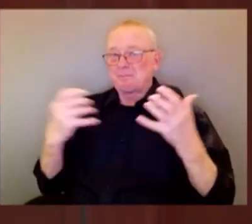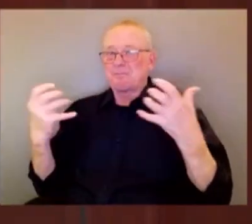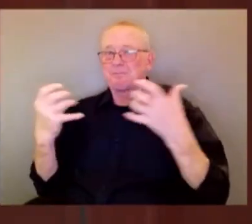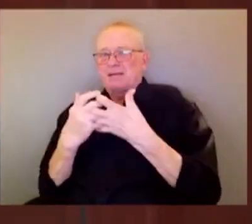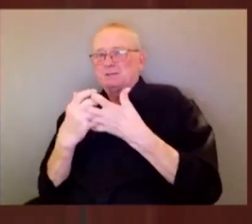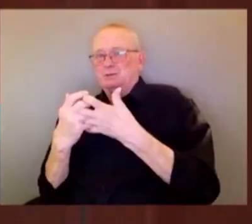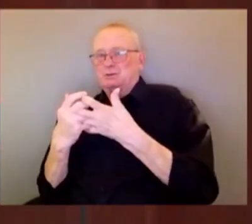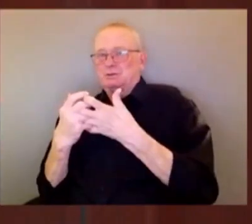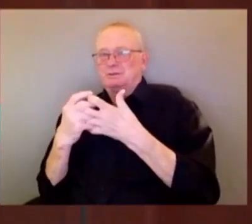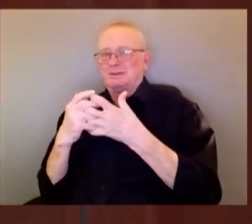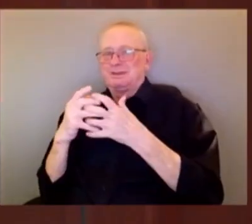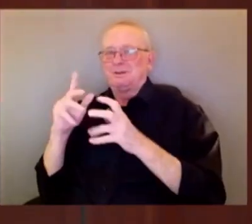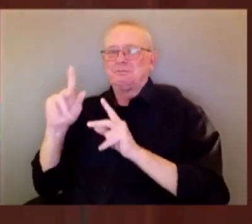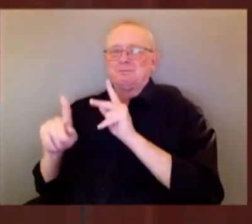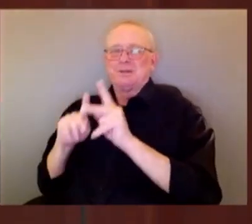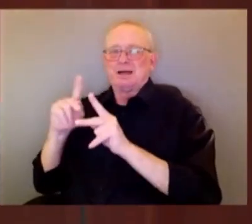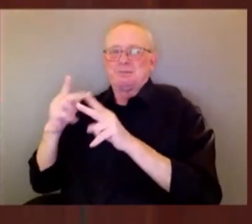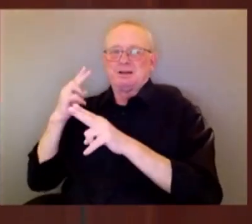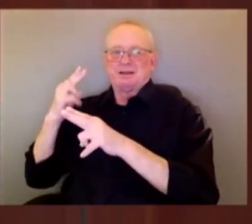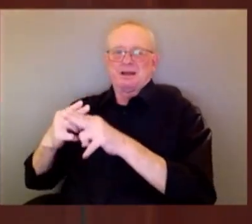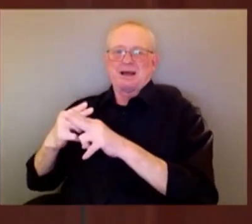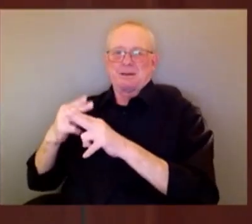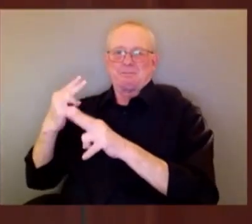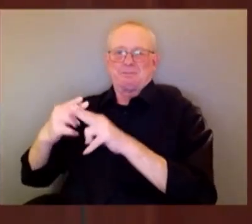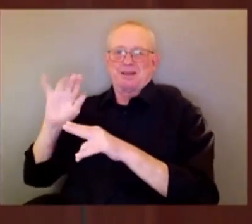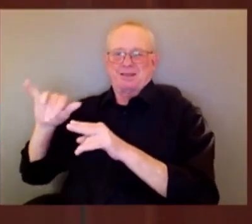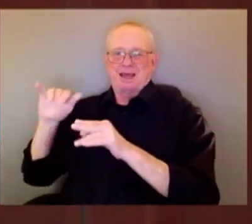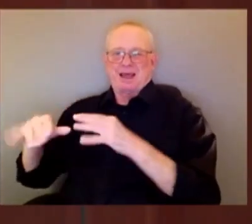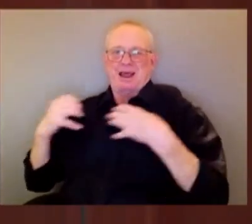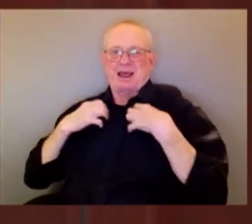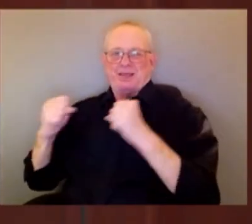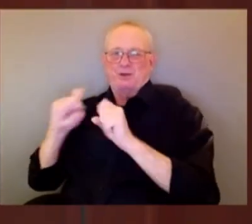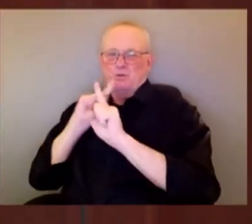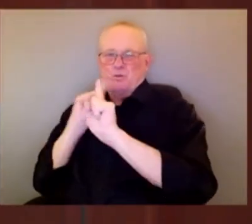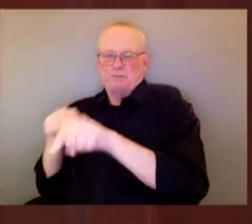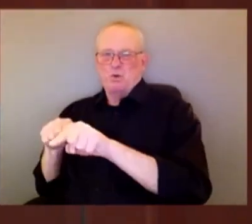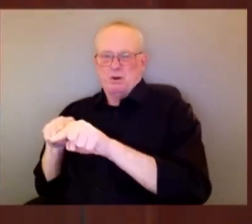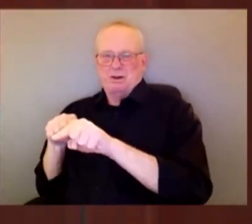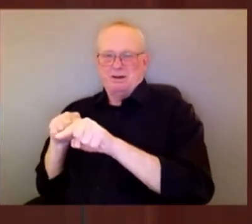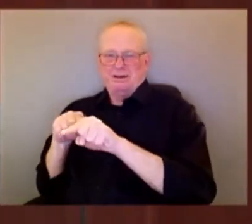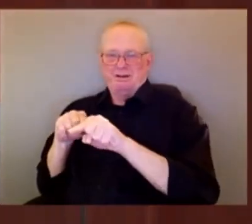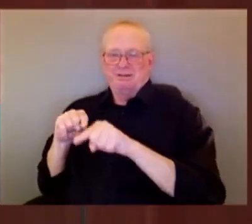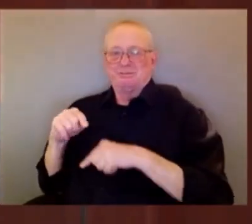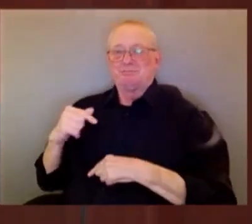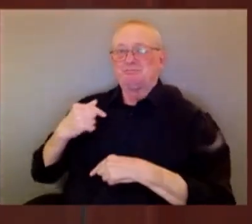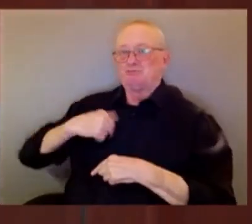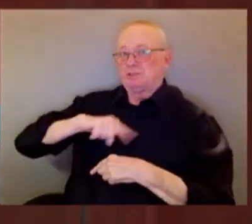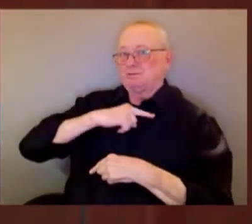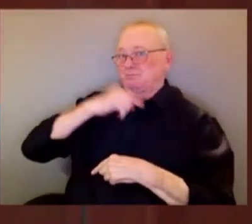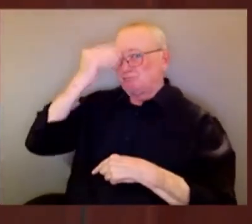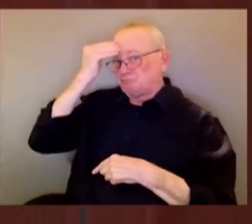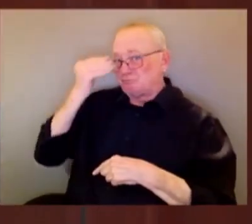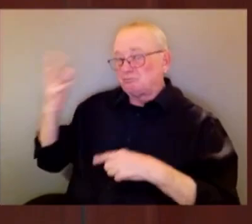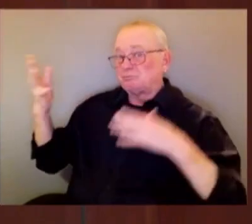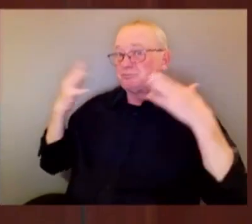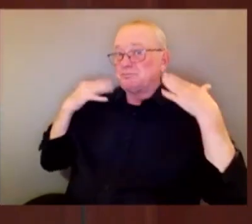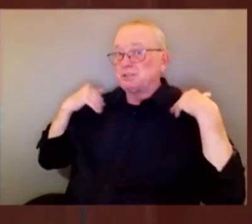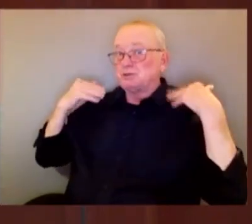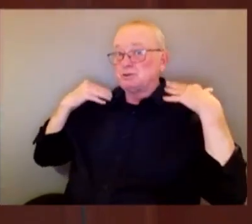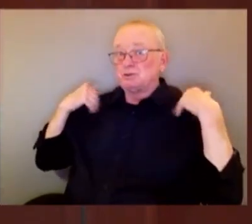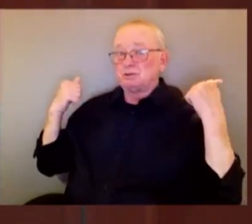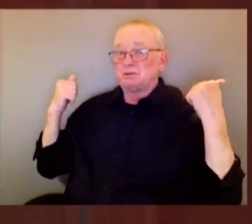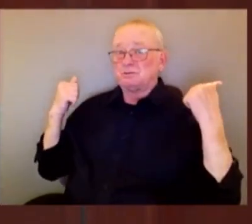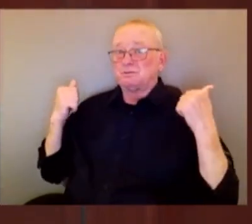And given infrastructure informed the Deputy Minister of Addictions and Mental Health, who advised the minister, and given the